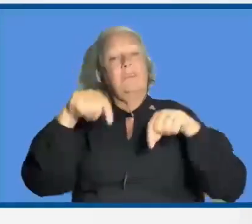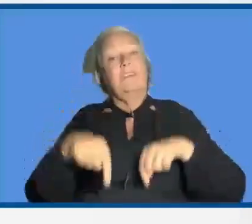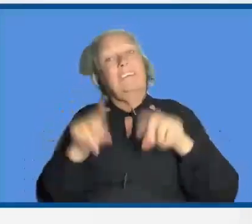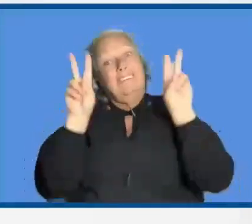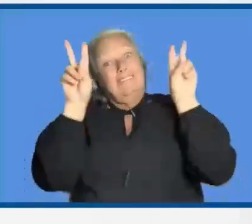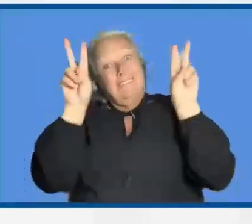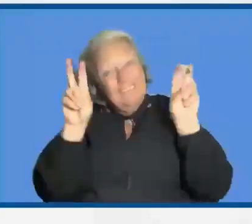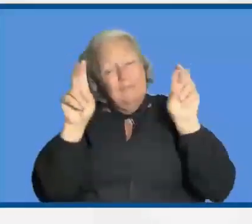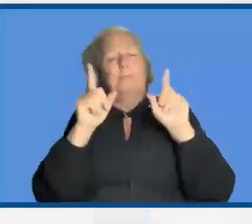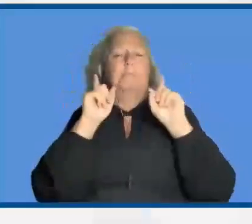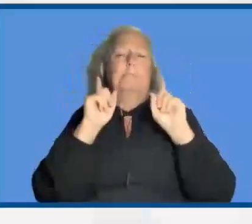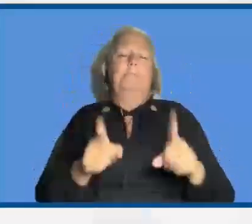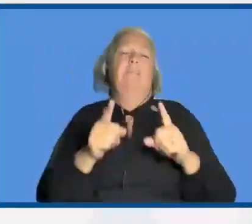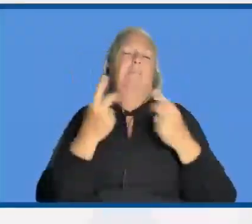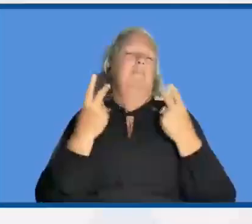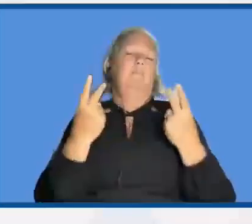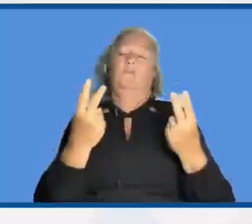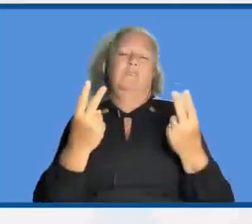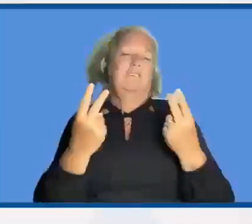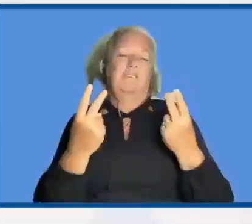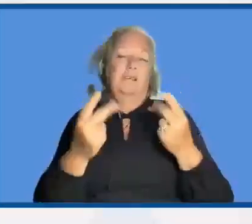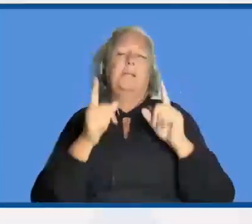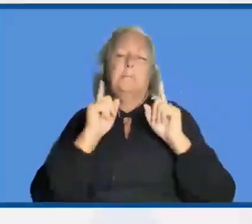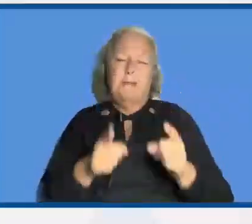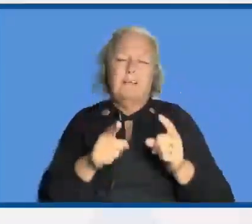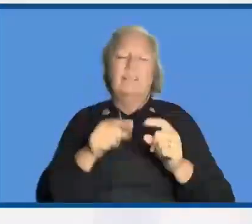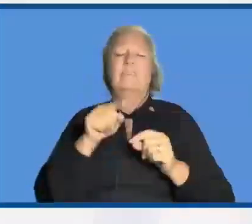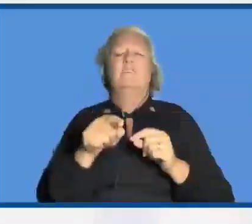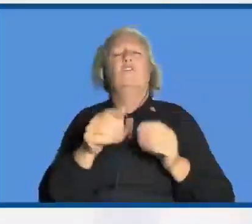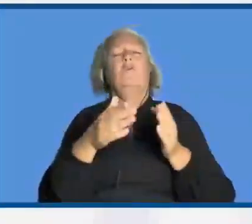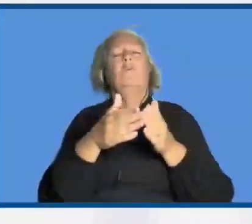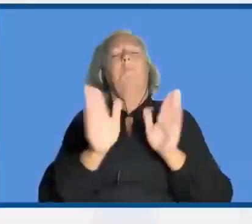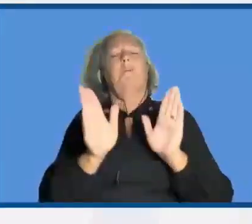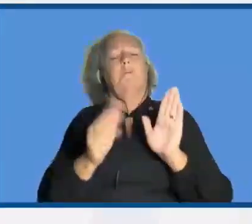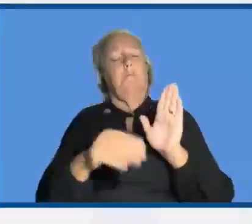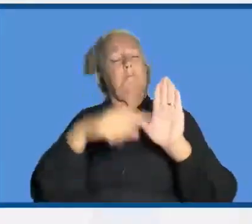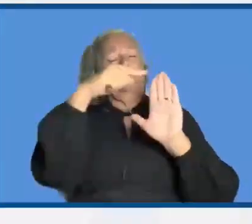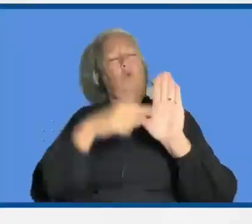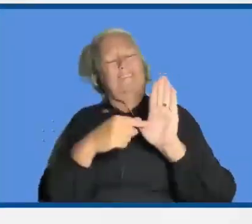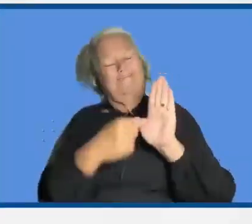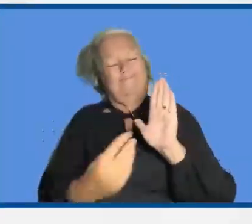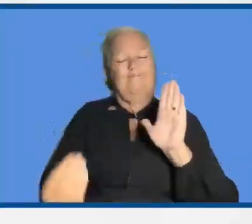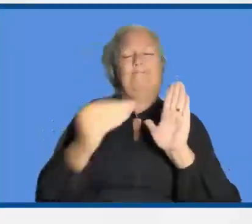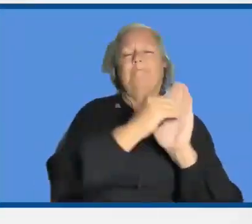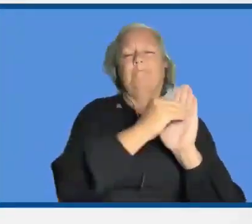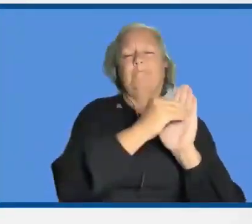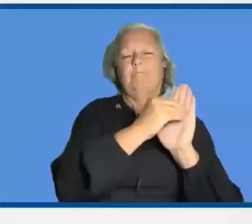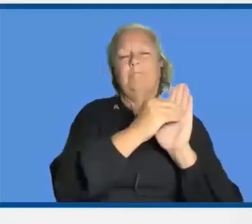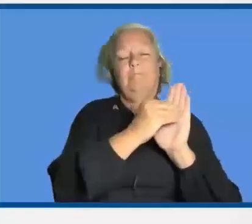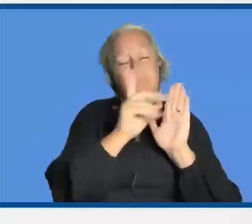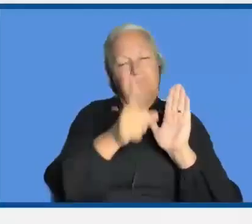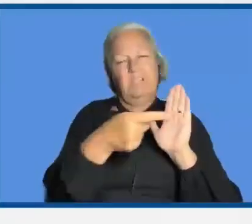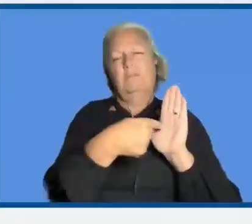priority in public policy development. And there is another topic that was, in a way, part